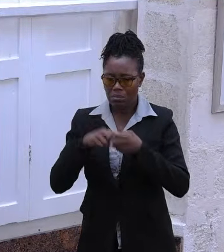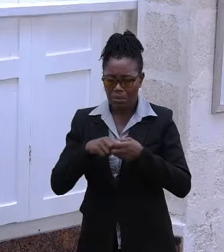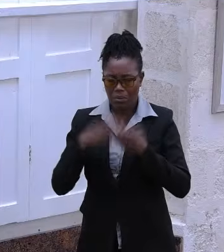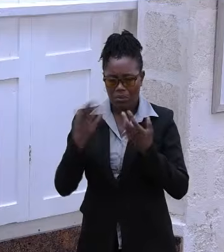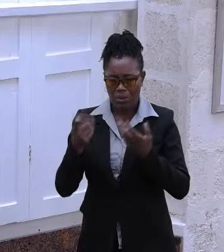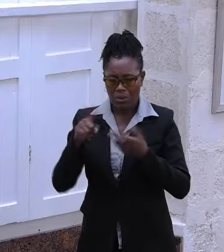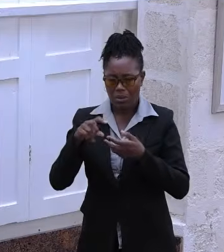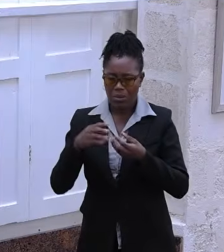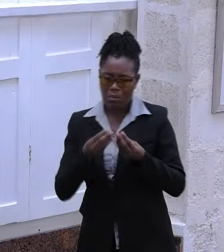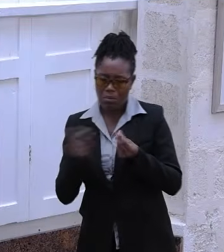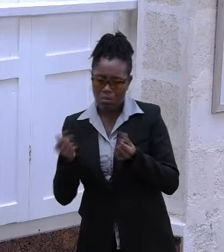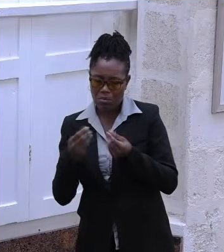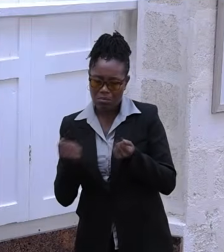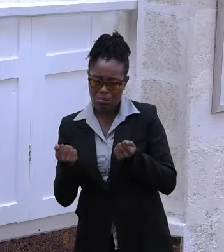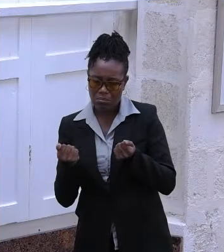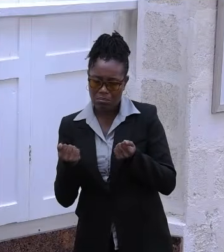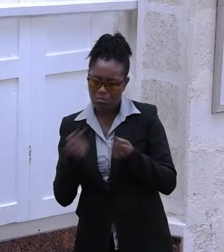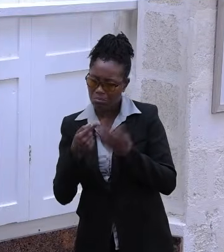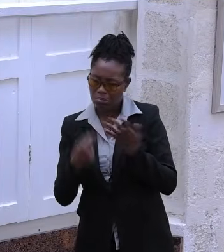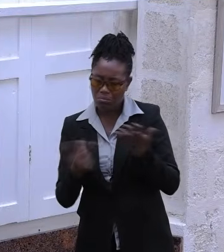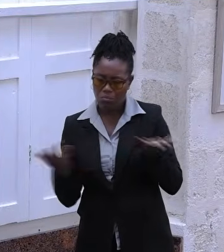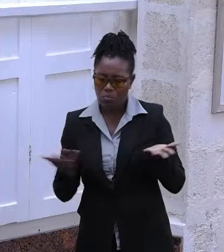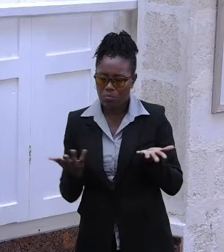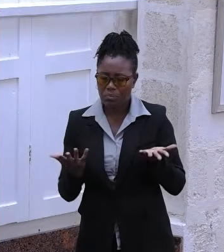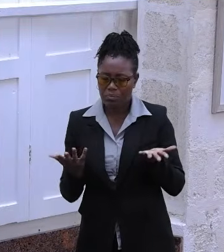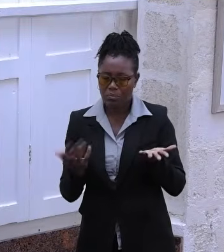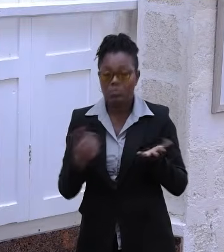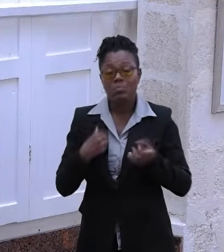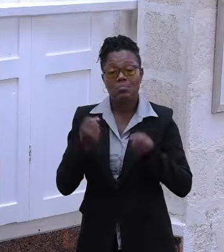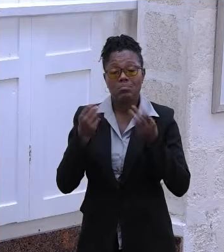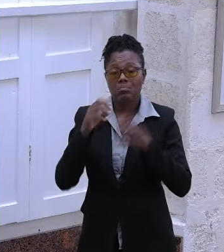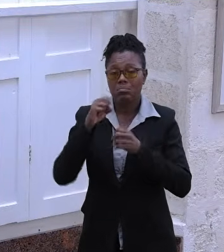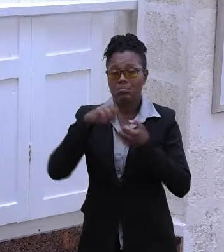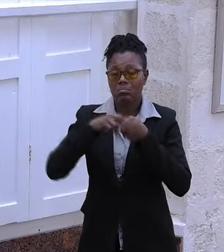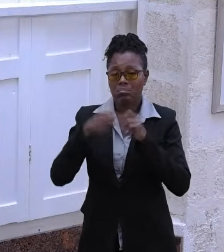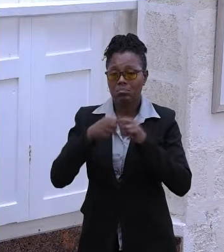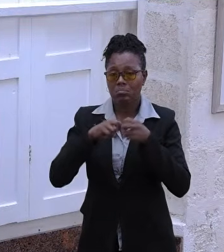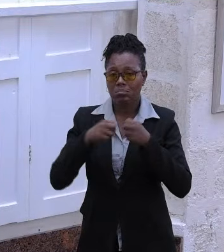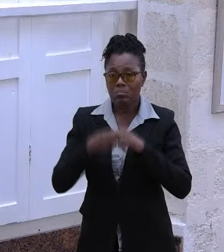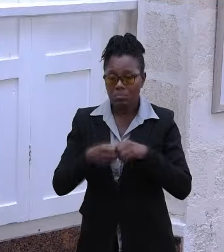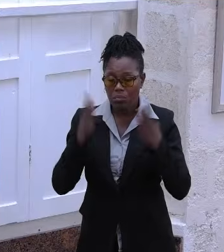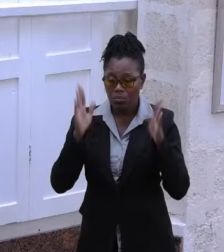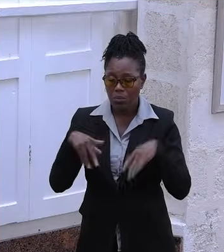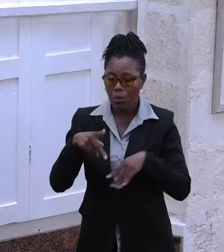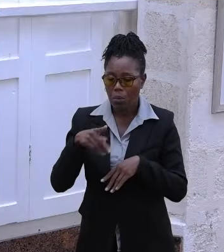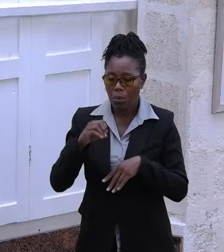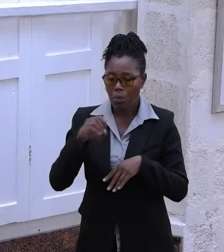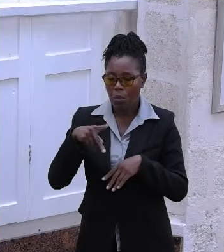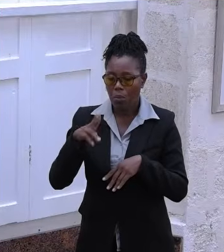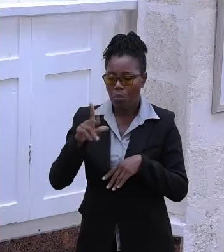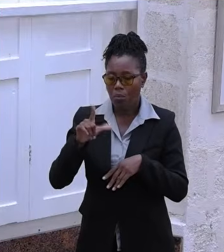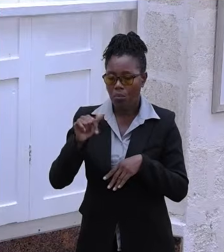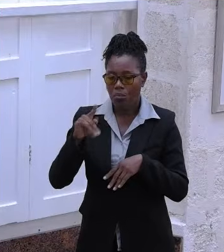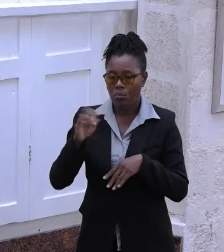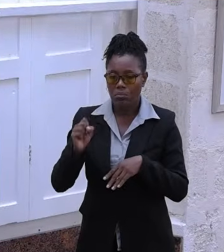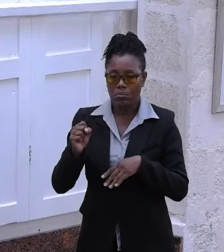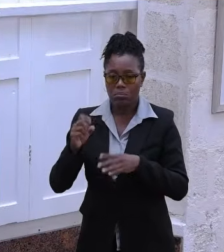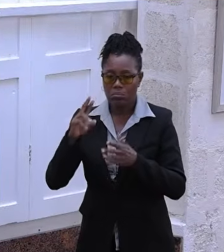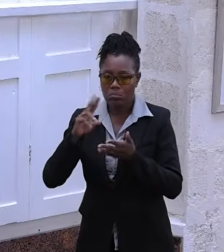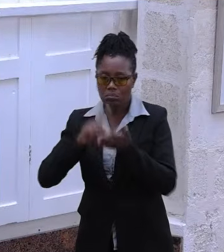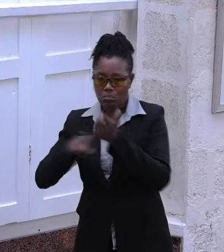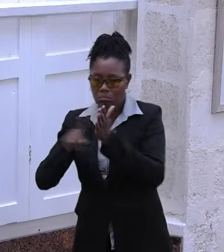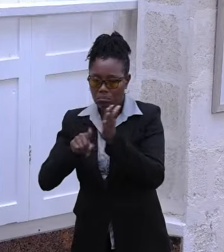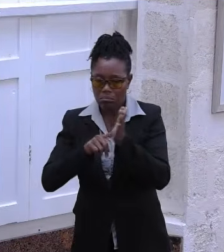solve? And we have a number of problems. The population survey has been there, the skills has been